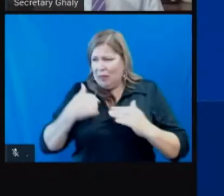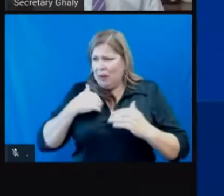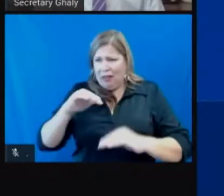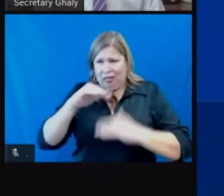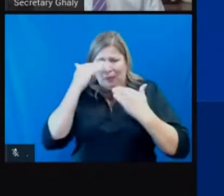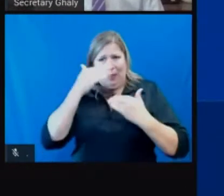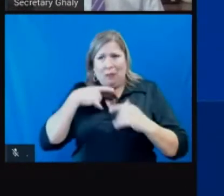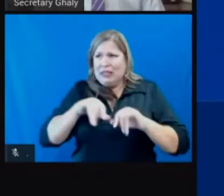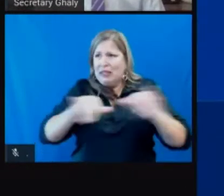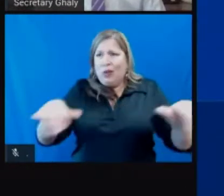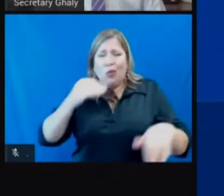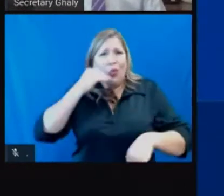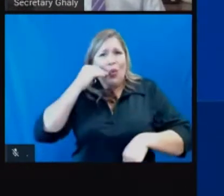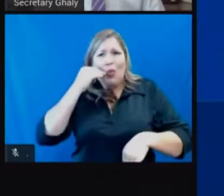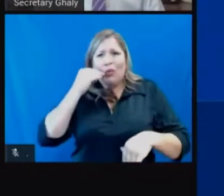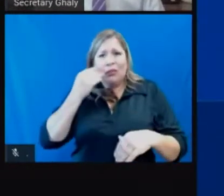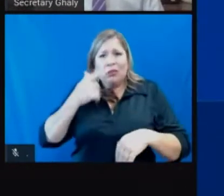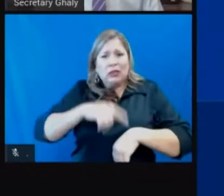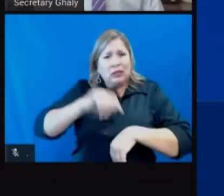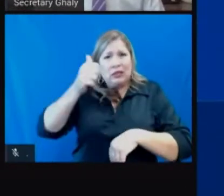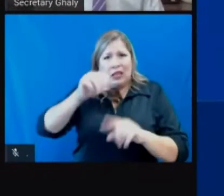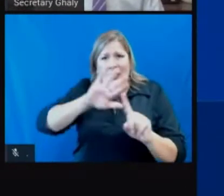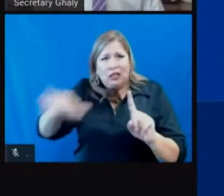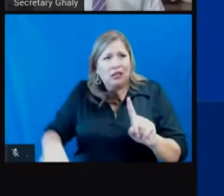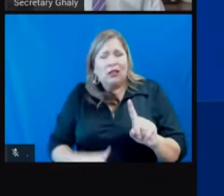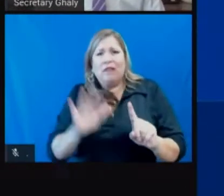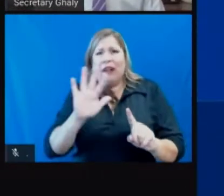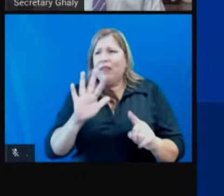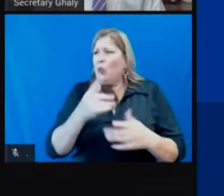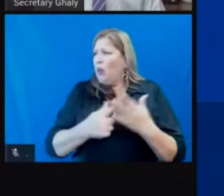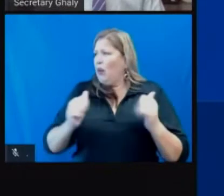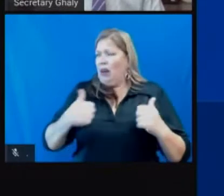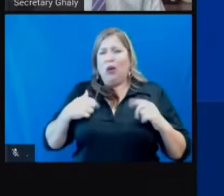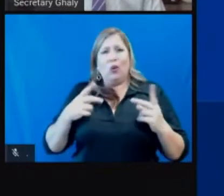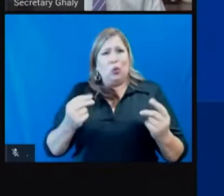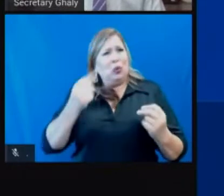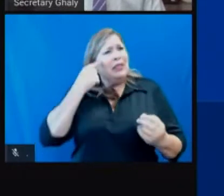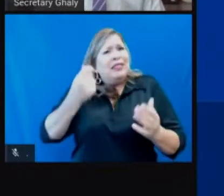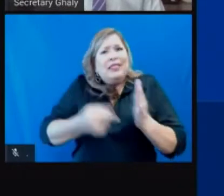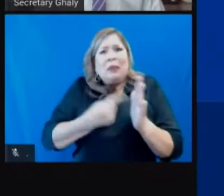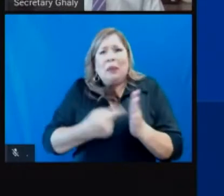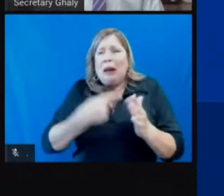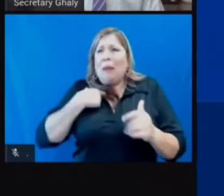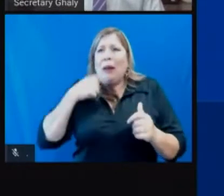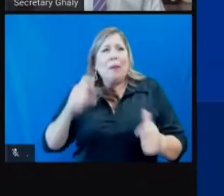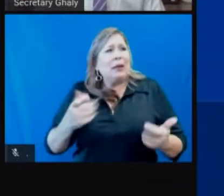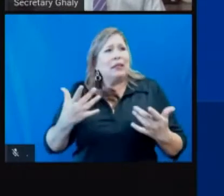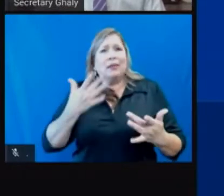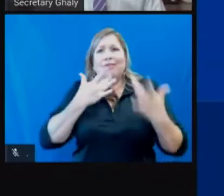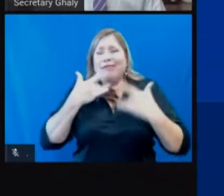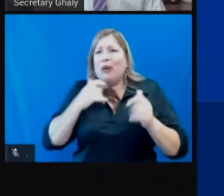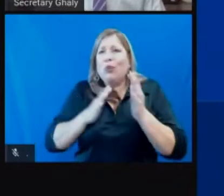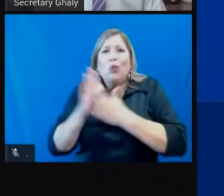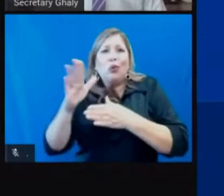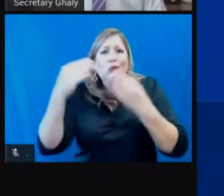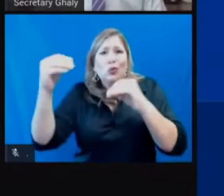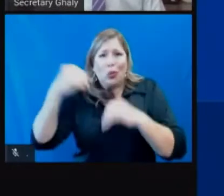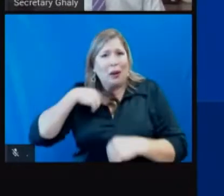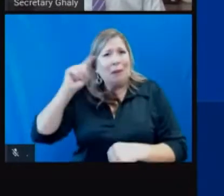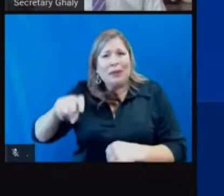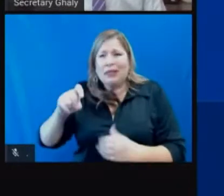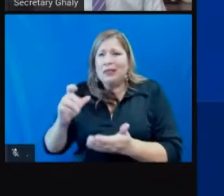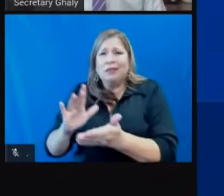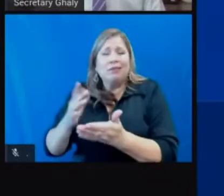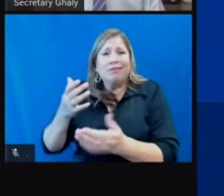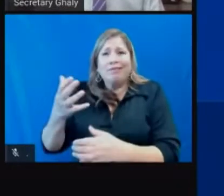about my own life and often the need with 4 young kids to make a late grocery store run to make sure we're stocked for